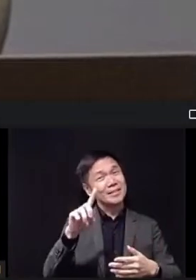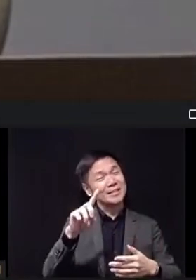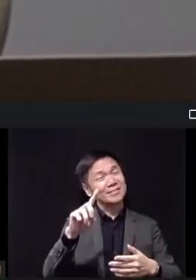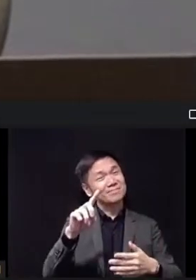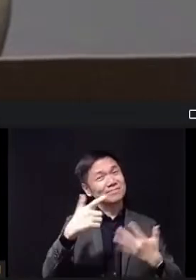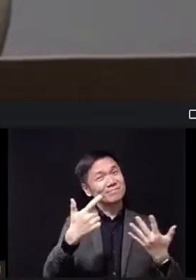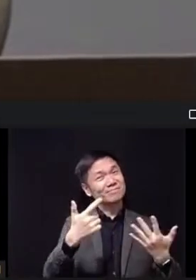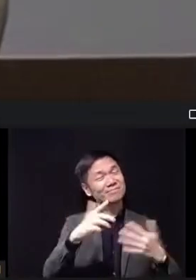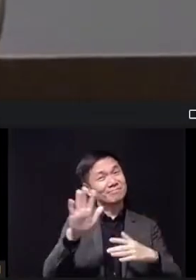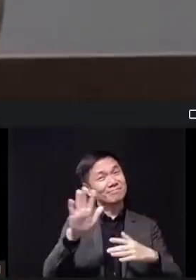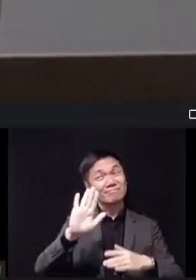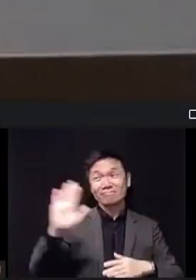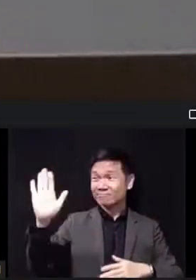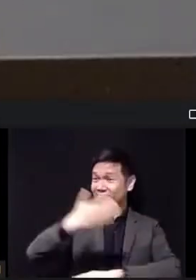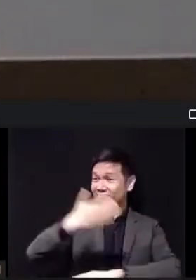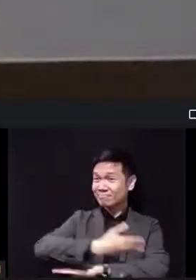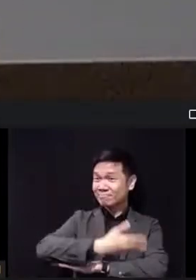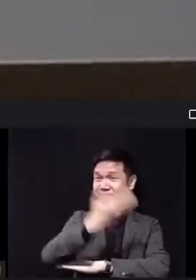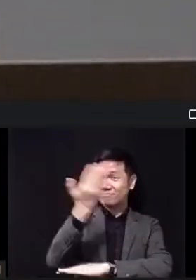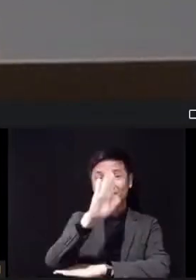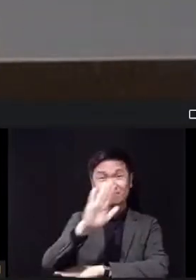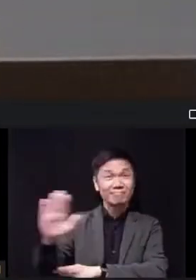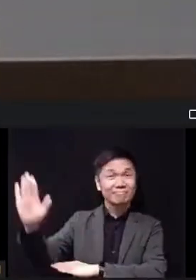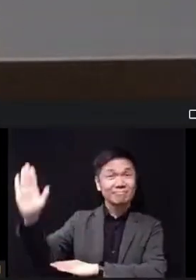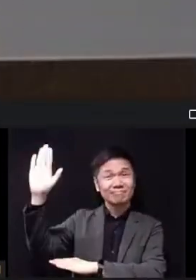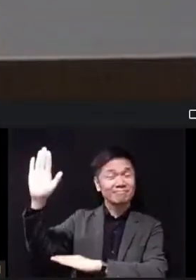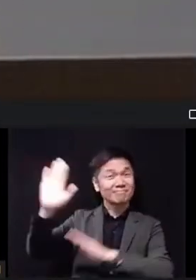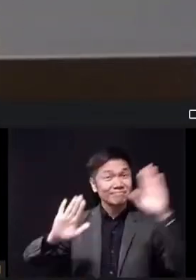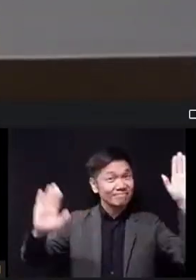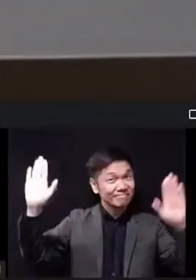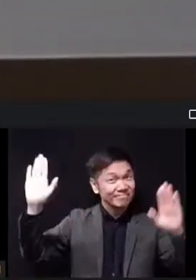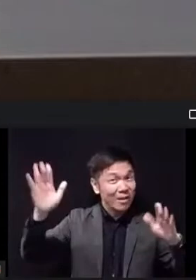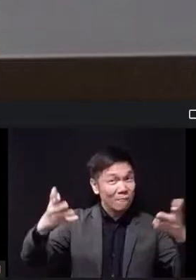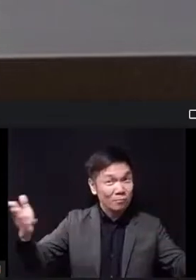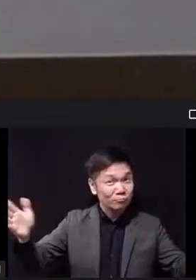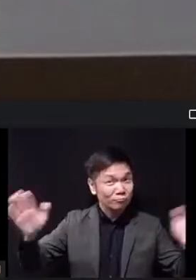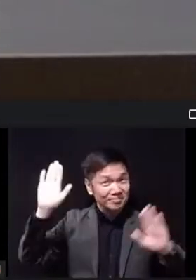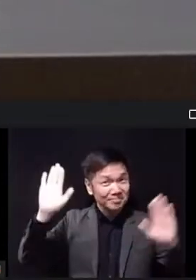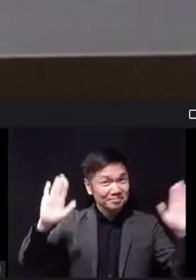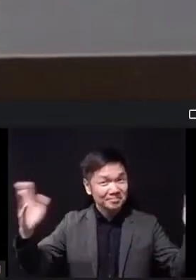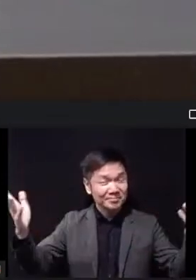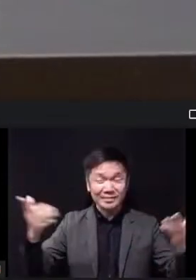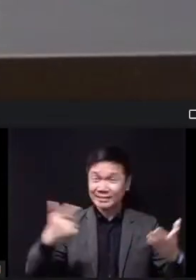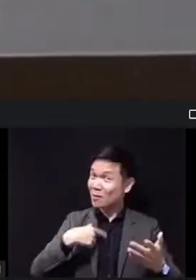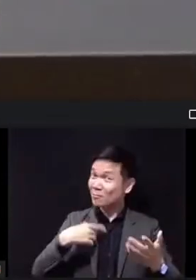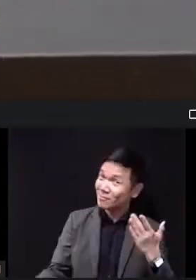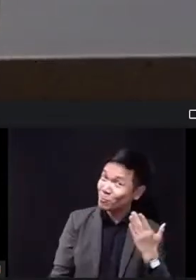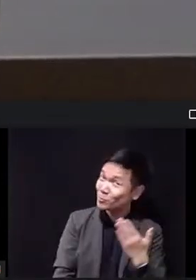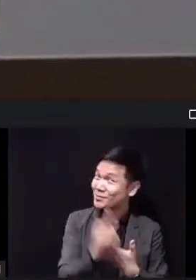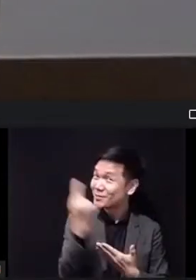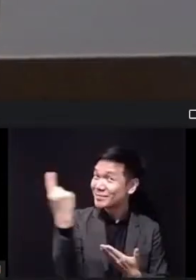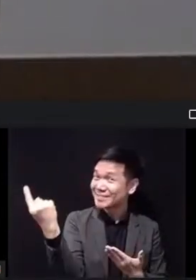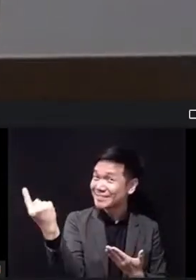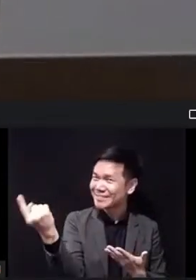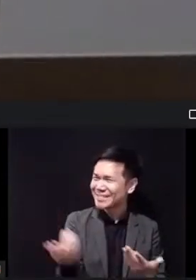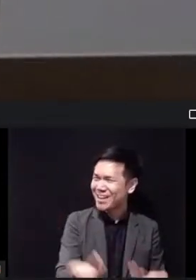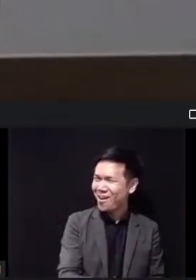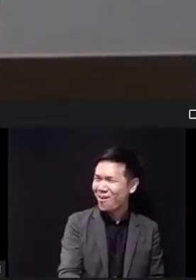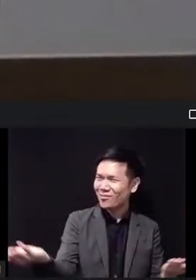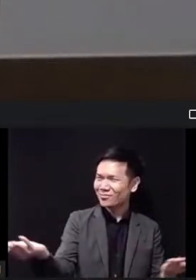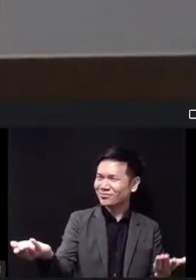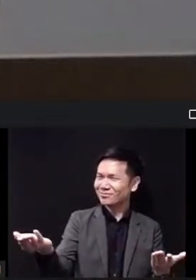Any flag raised for any member state to give a statement? This is the chance.